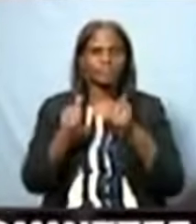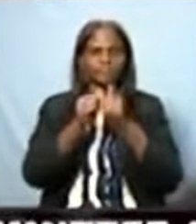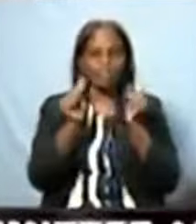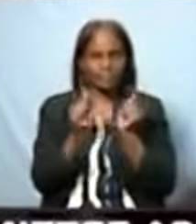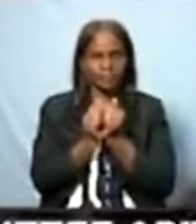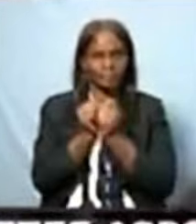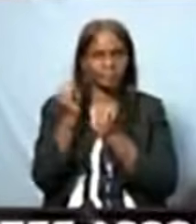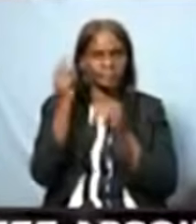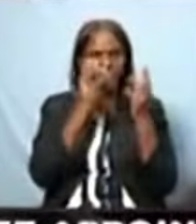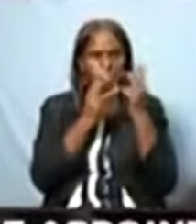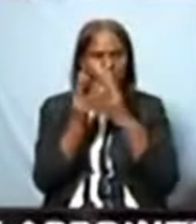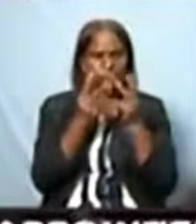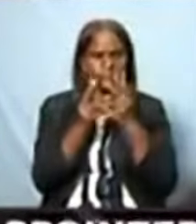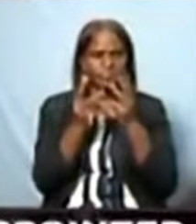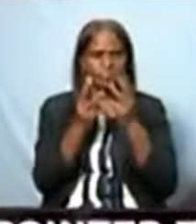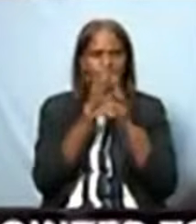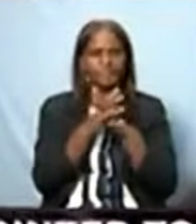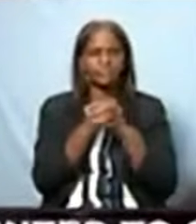concern.